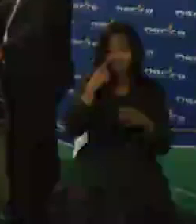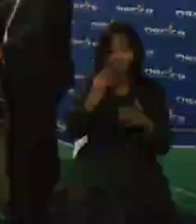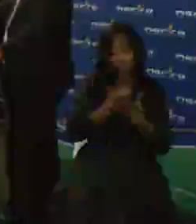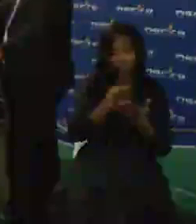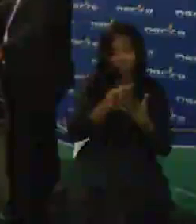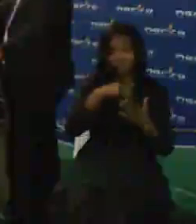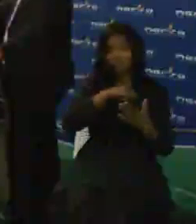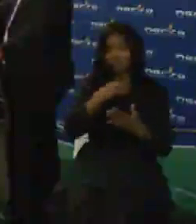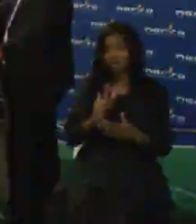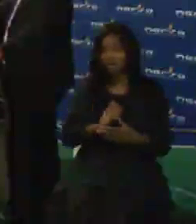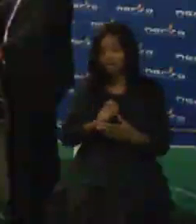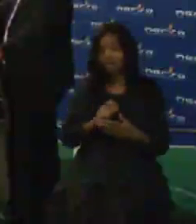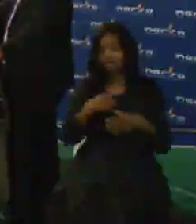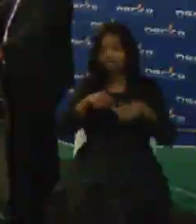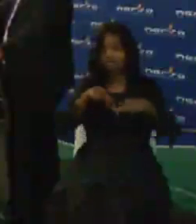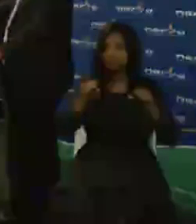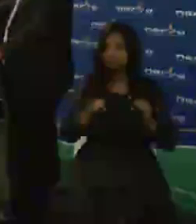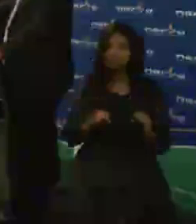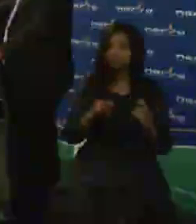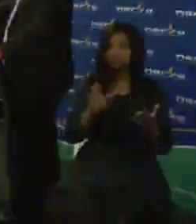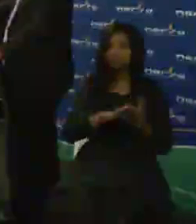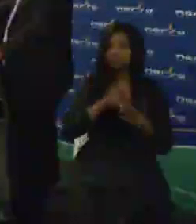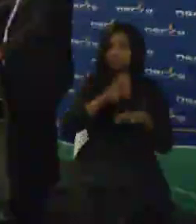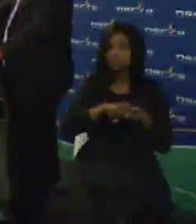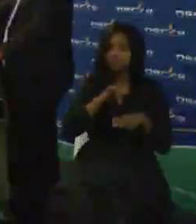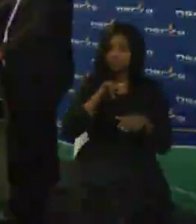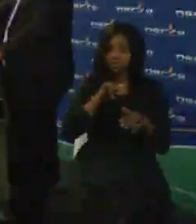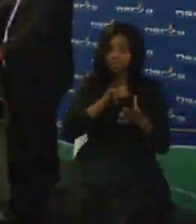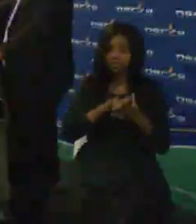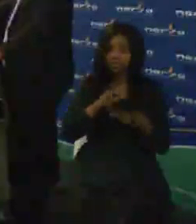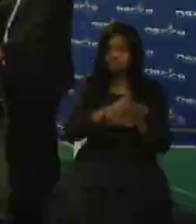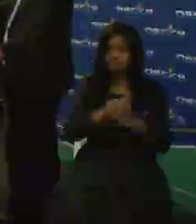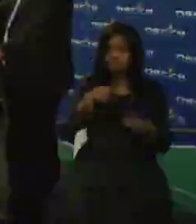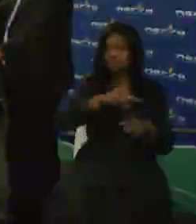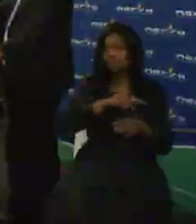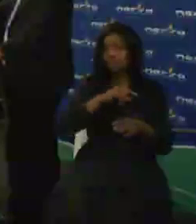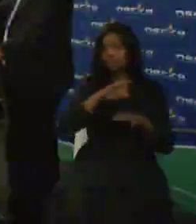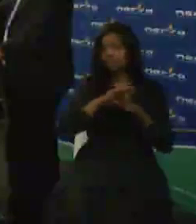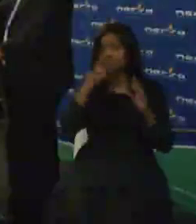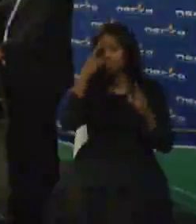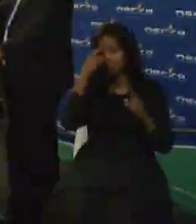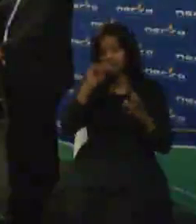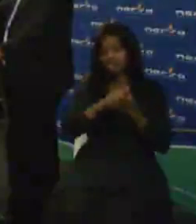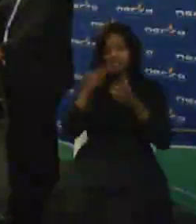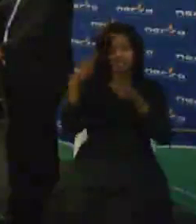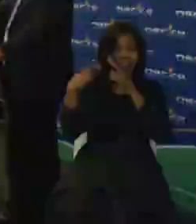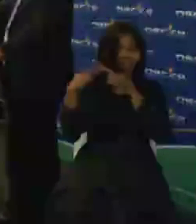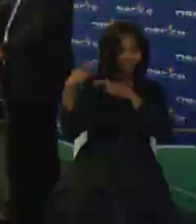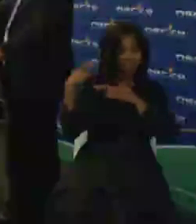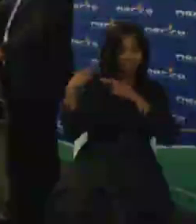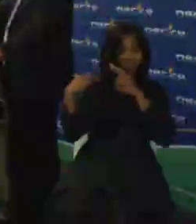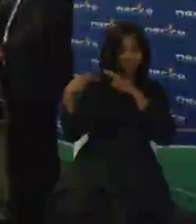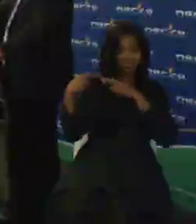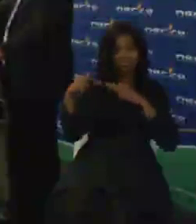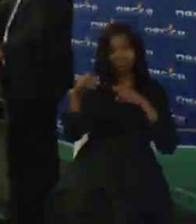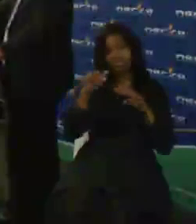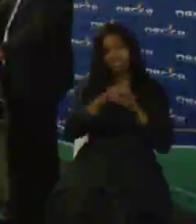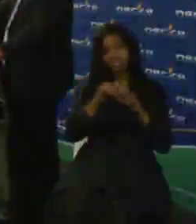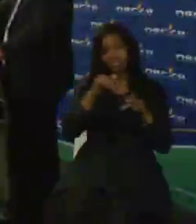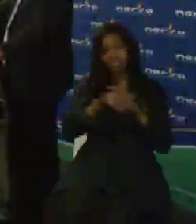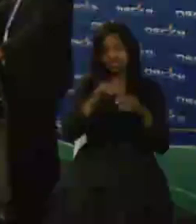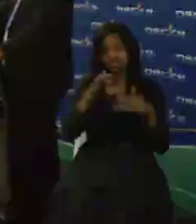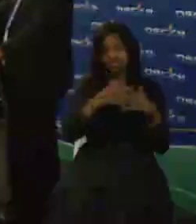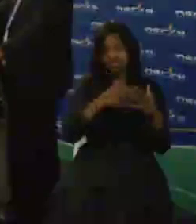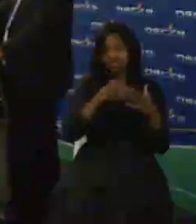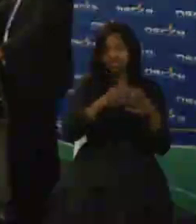have, Chairperson, and on that basis we don't believe that the revision is in any form or